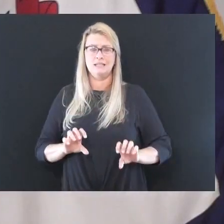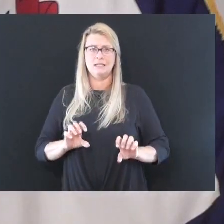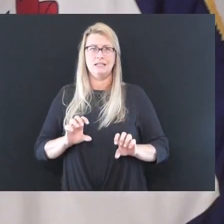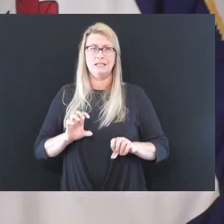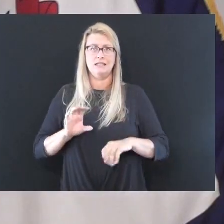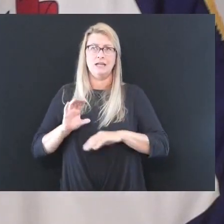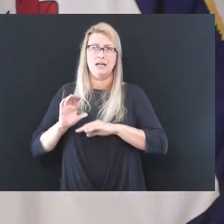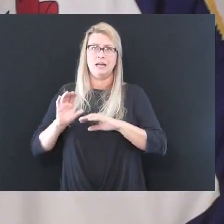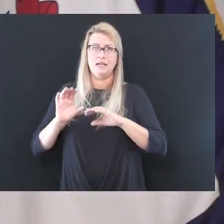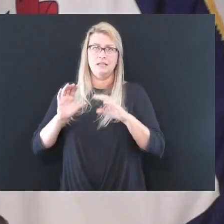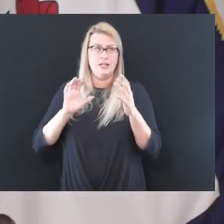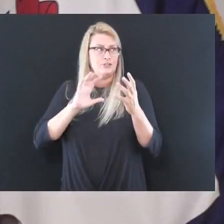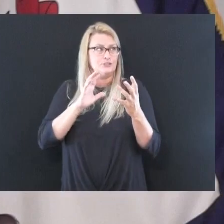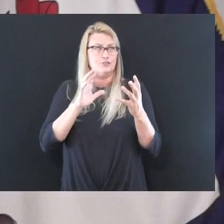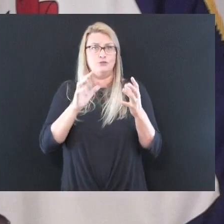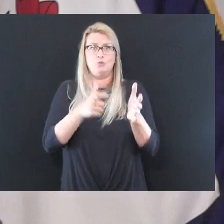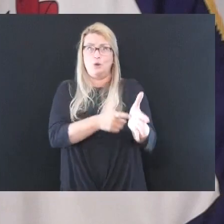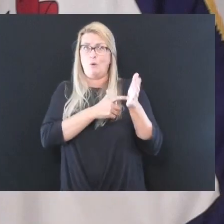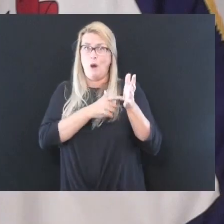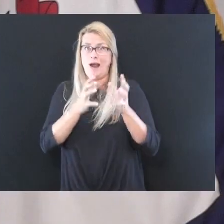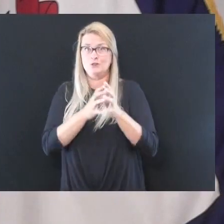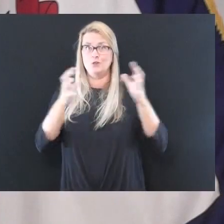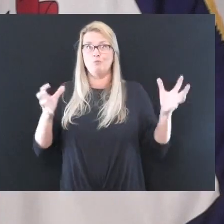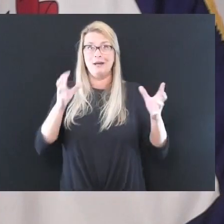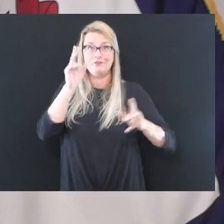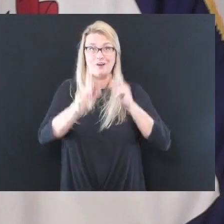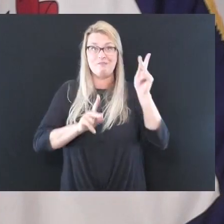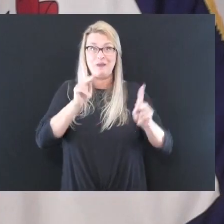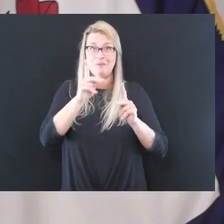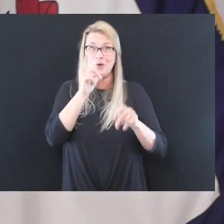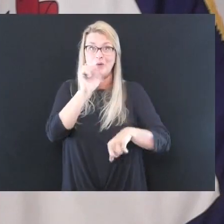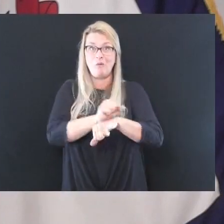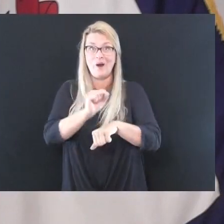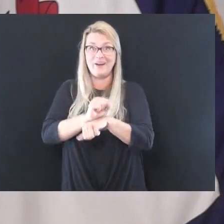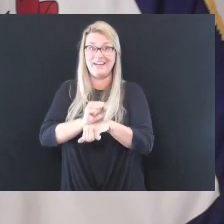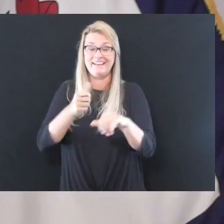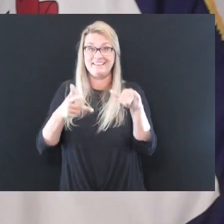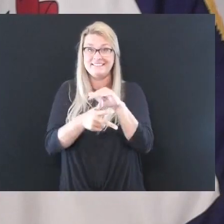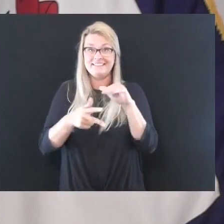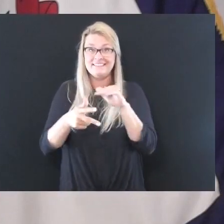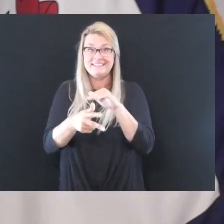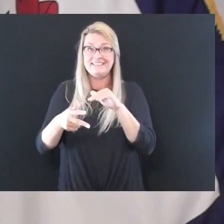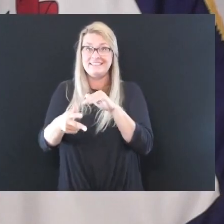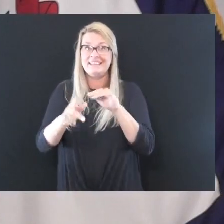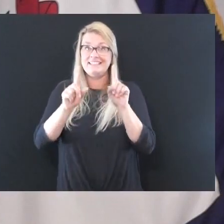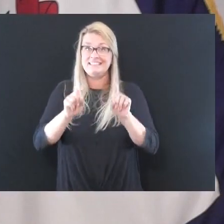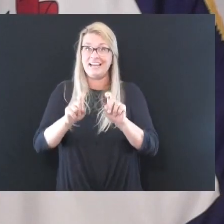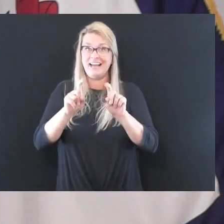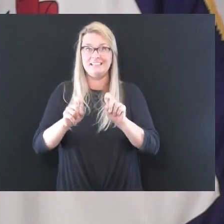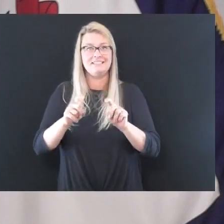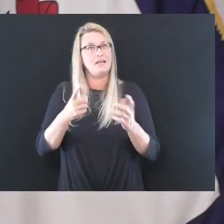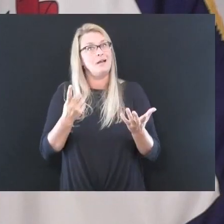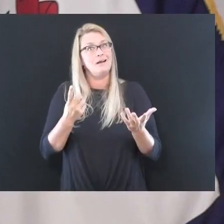these people. These people are trying every way in the world they possibly can, and they're pushing it to the